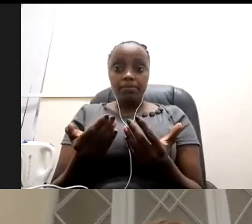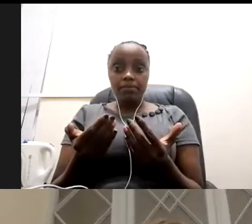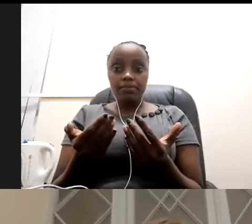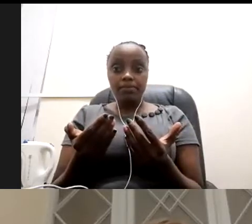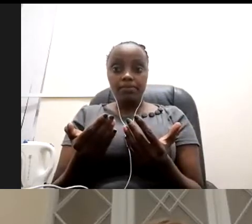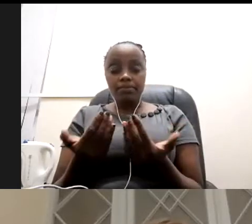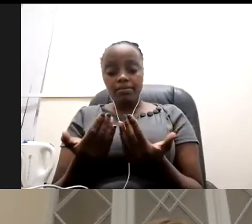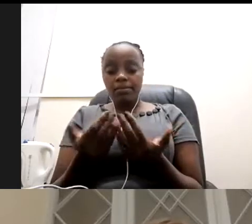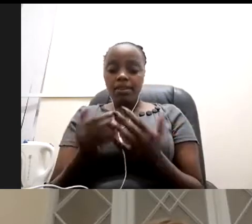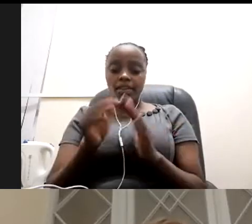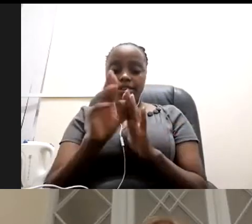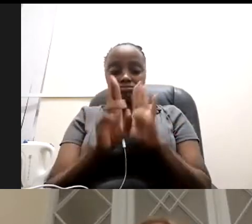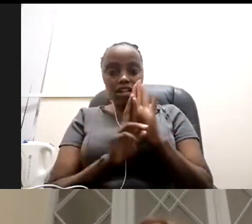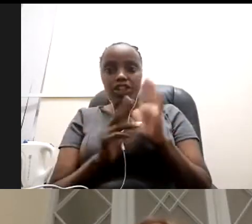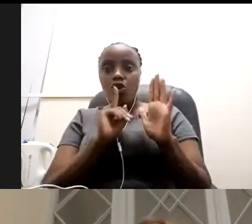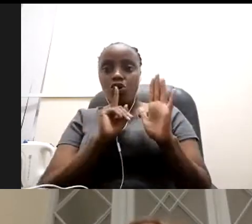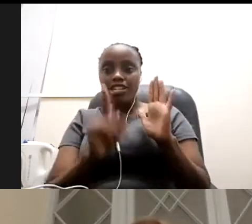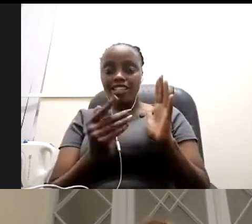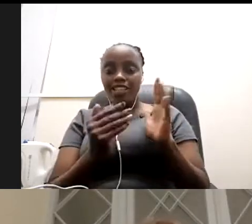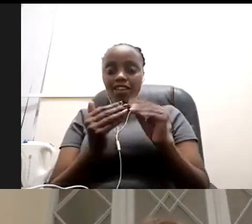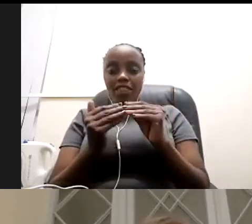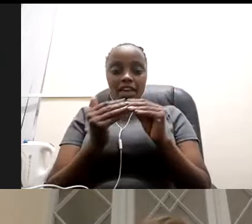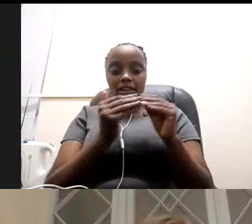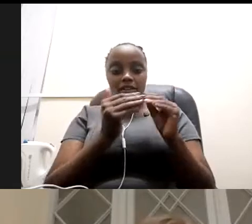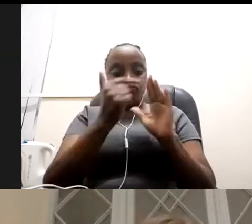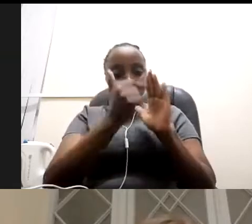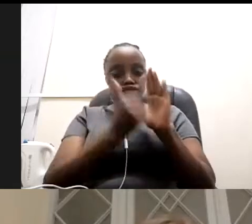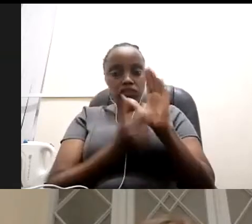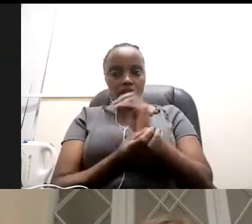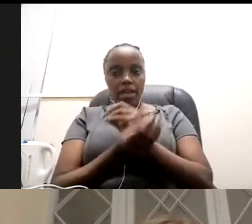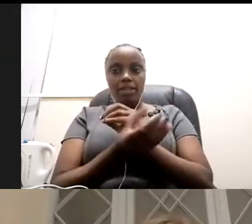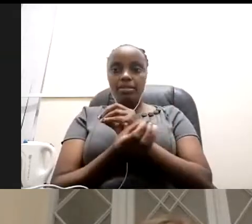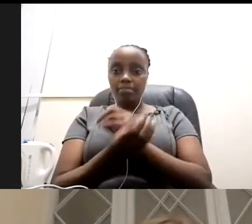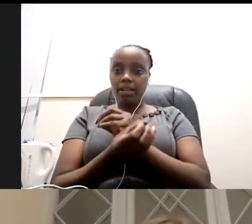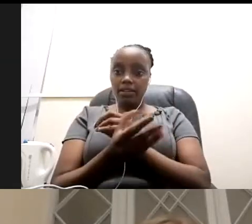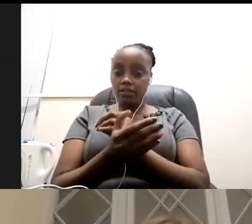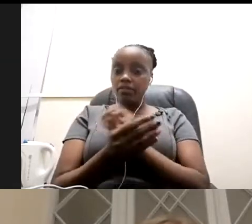instruction, the guidelines for public